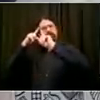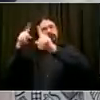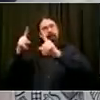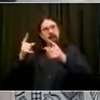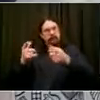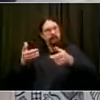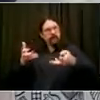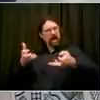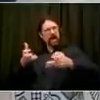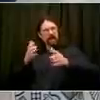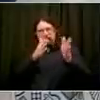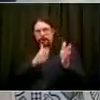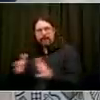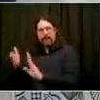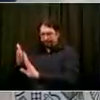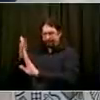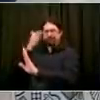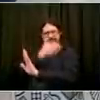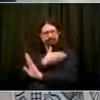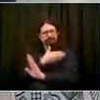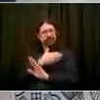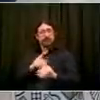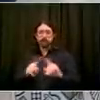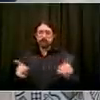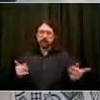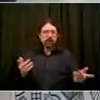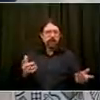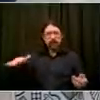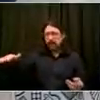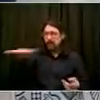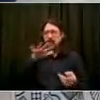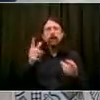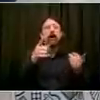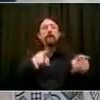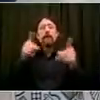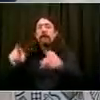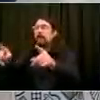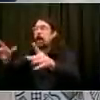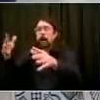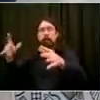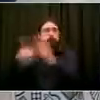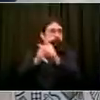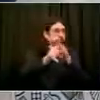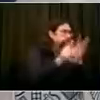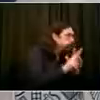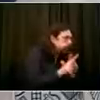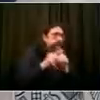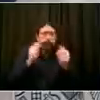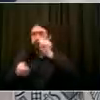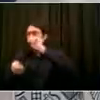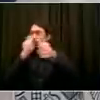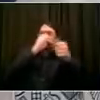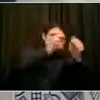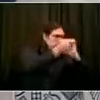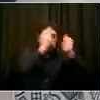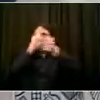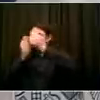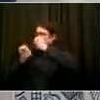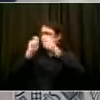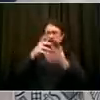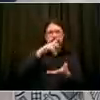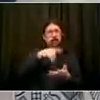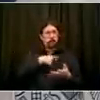already becoming clear what it's going to take. And again, we need a little time to reset in any scenario. To get to this new